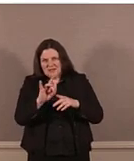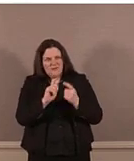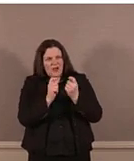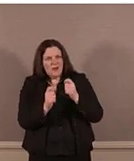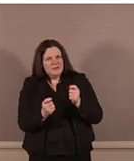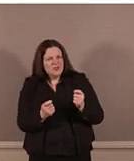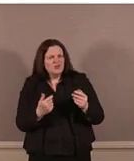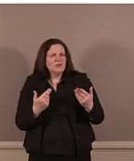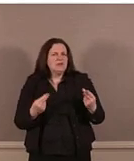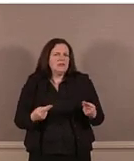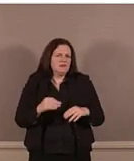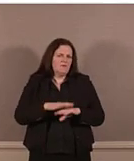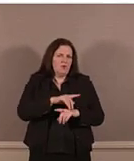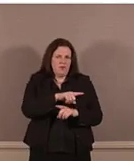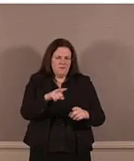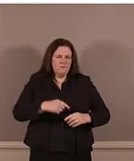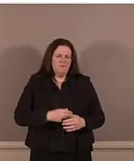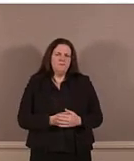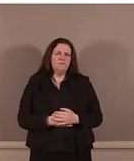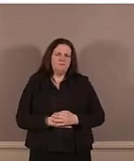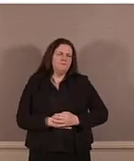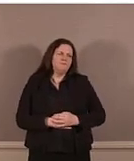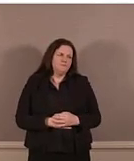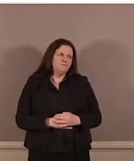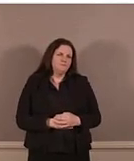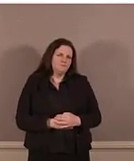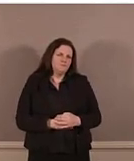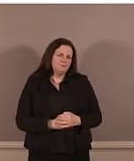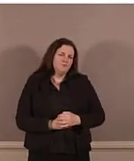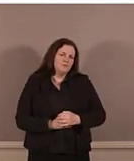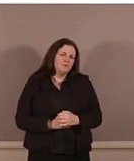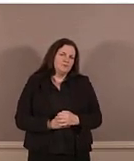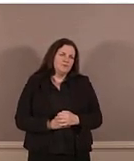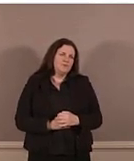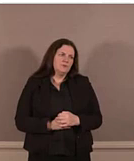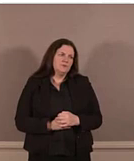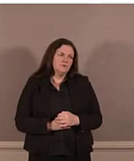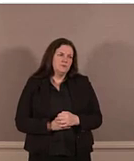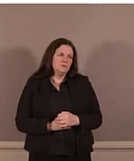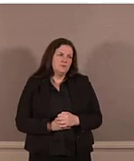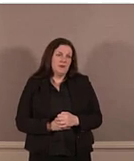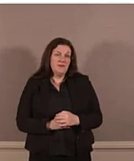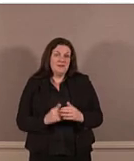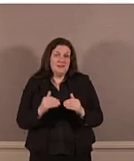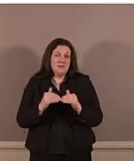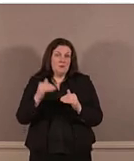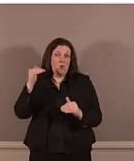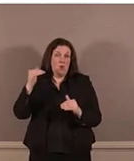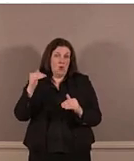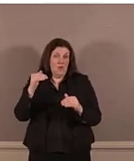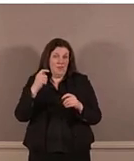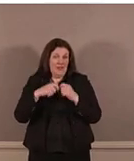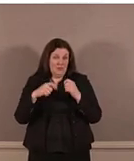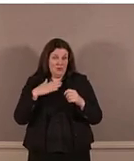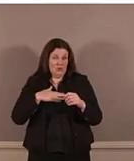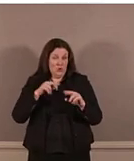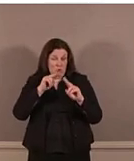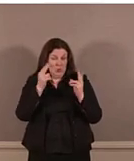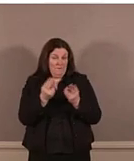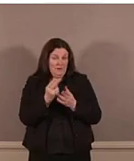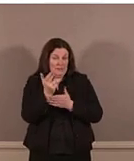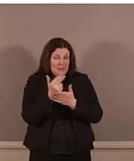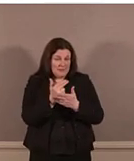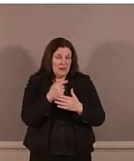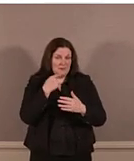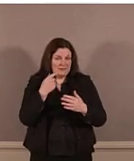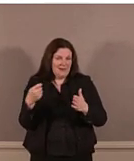accommodations are particularly required. Again, I suppose, as I say, over and above the universal design approach. And I